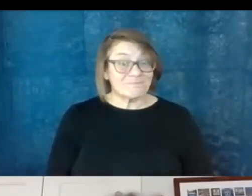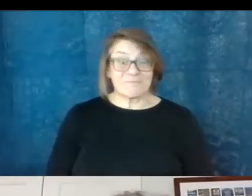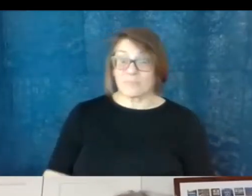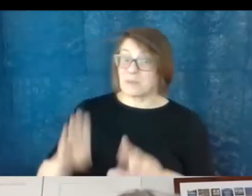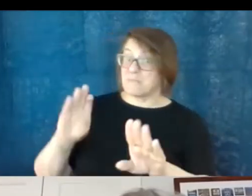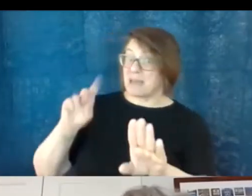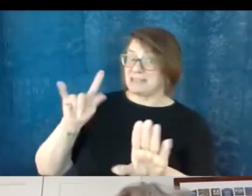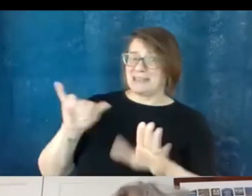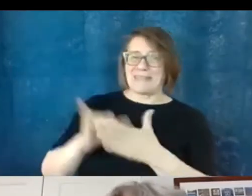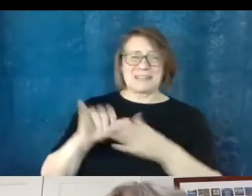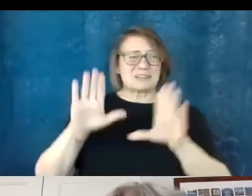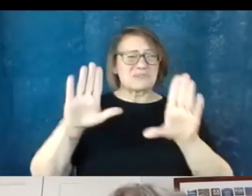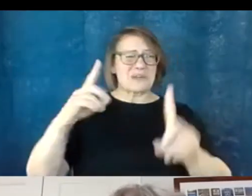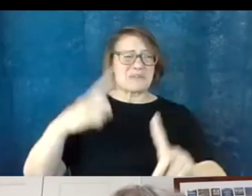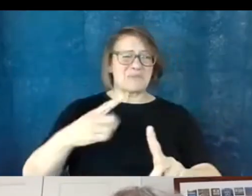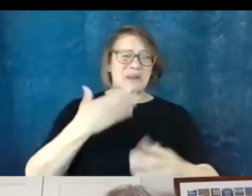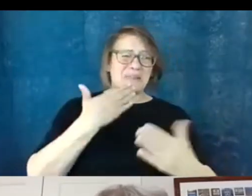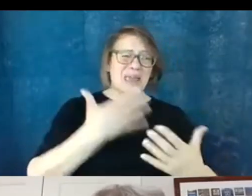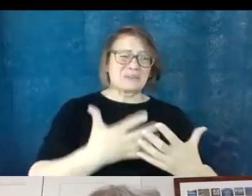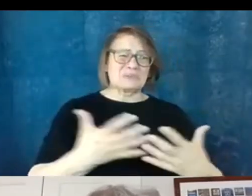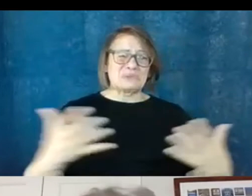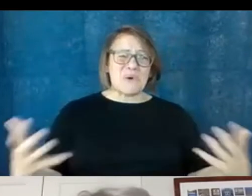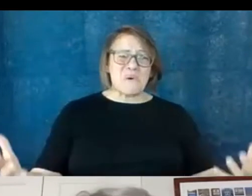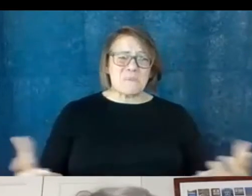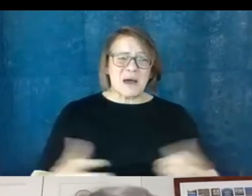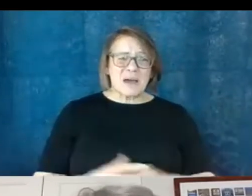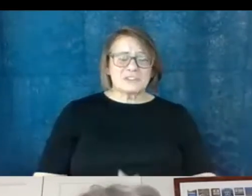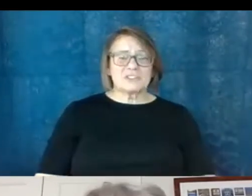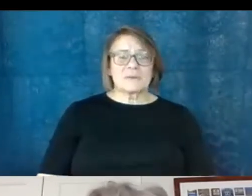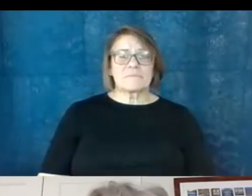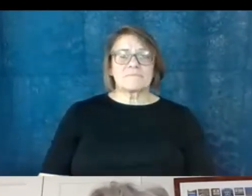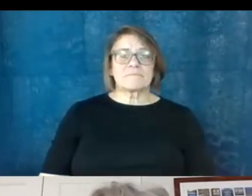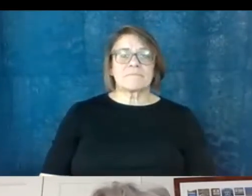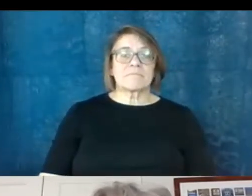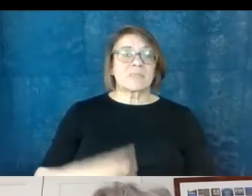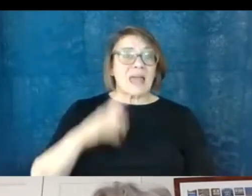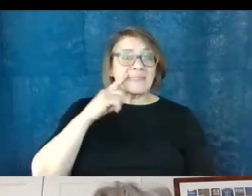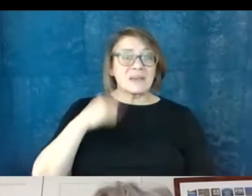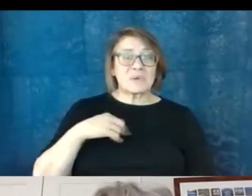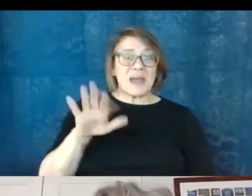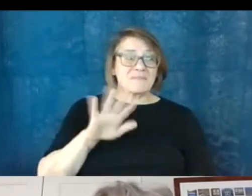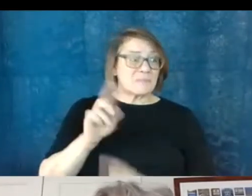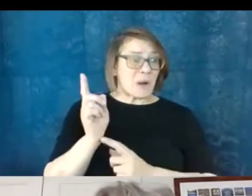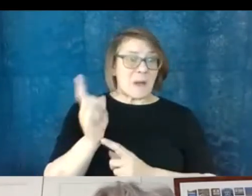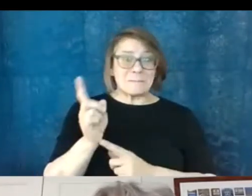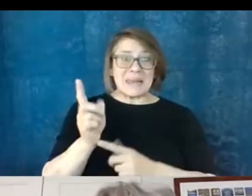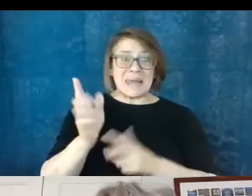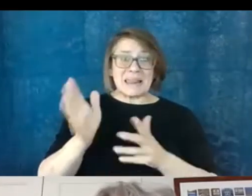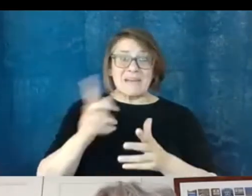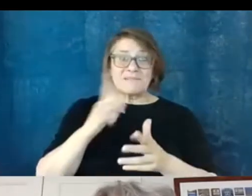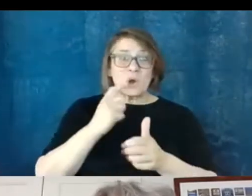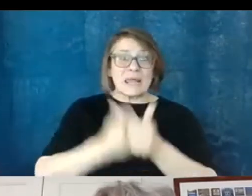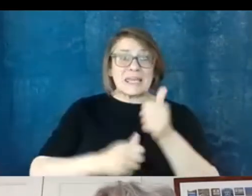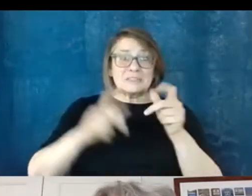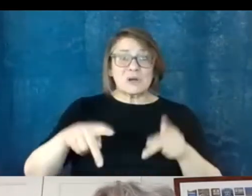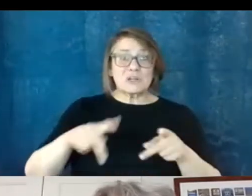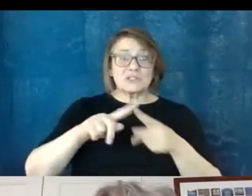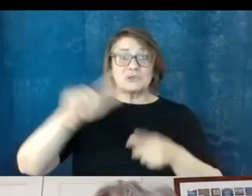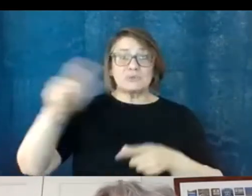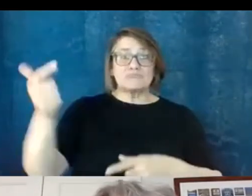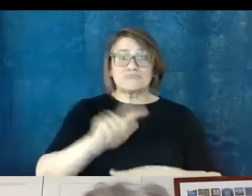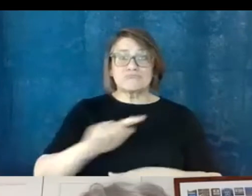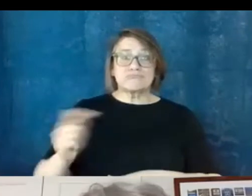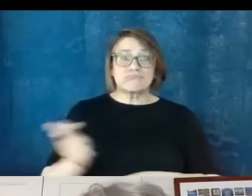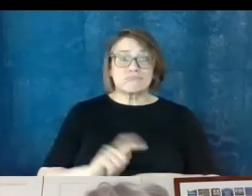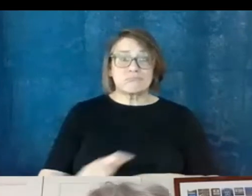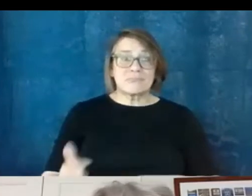point. Thank you so much. And I think we have about a minute left for everybody. Just we'll cycle through one more time,